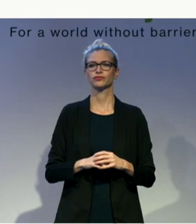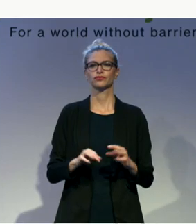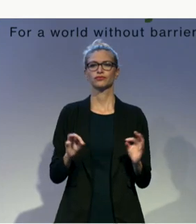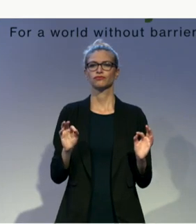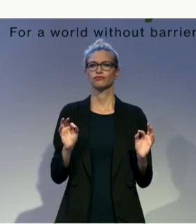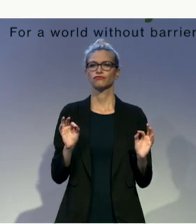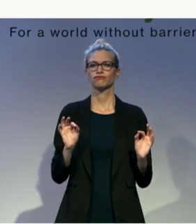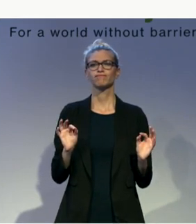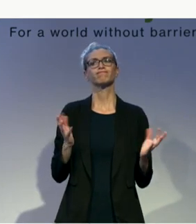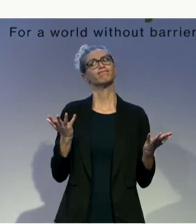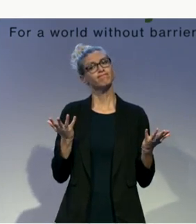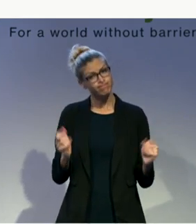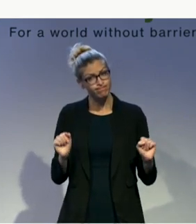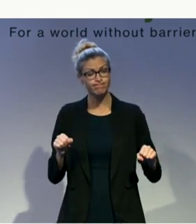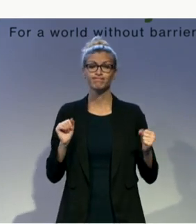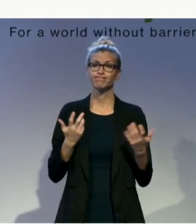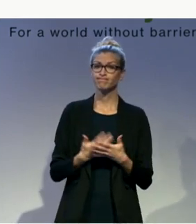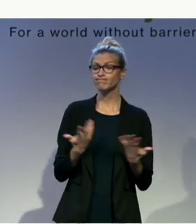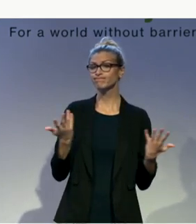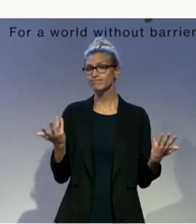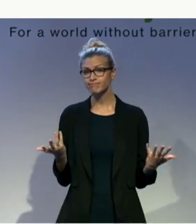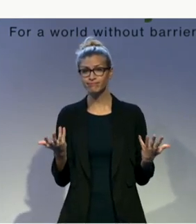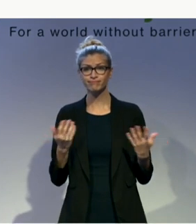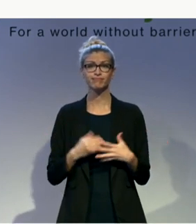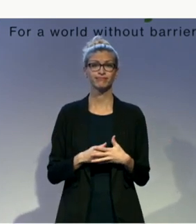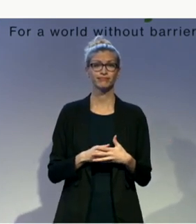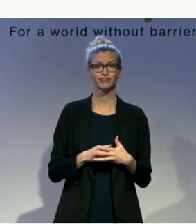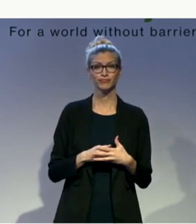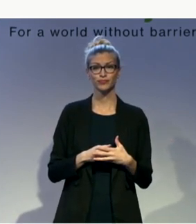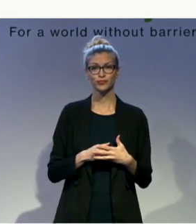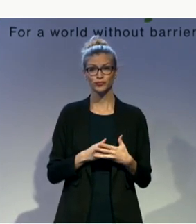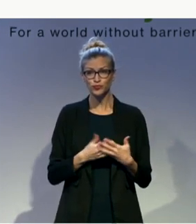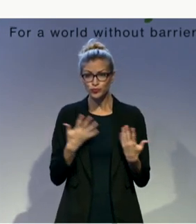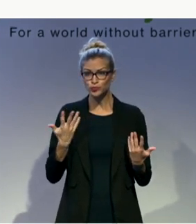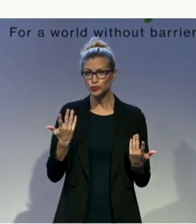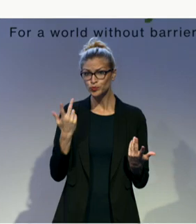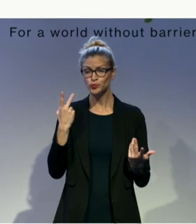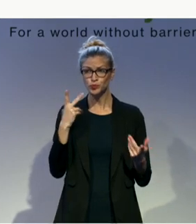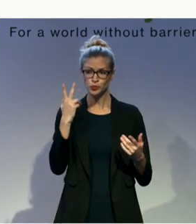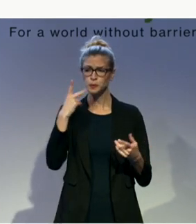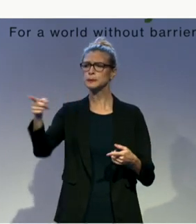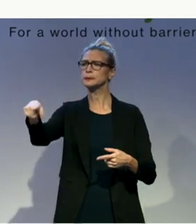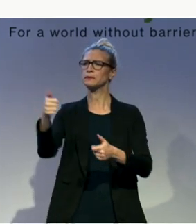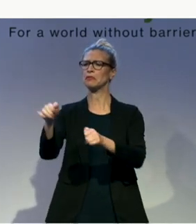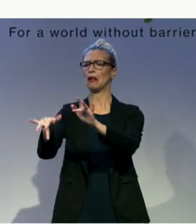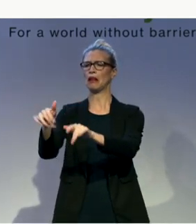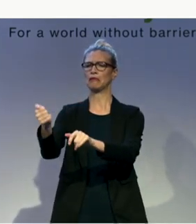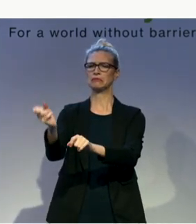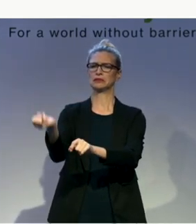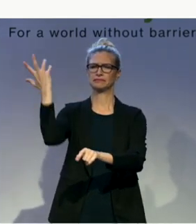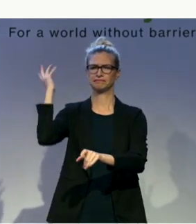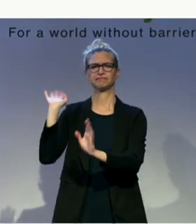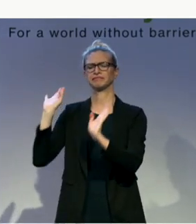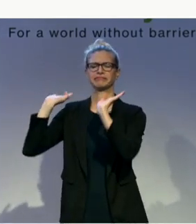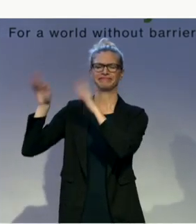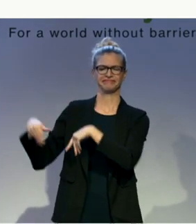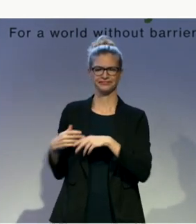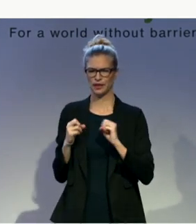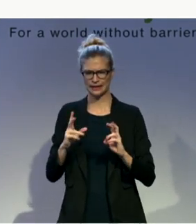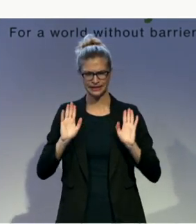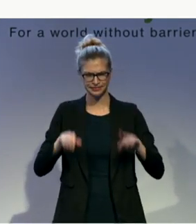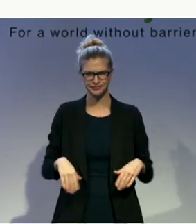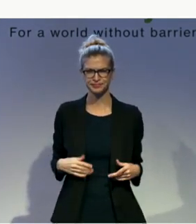yeah, sure. We are trying to get this to work, but we'll have to do without it. Thank you.